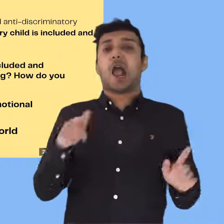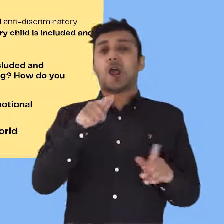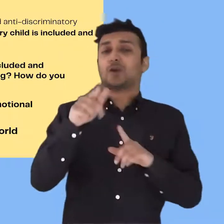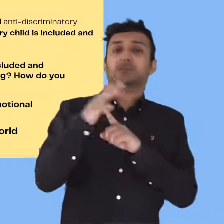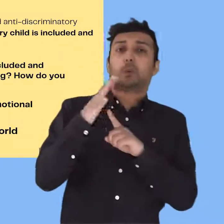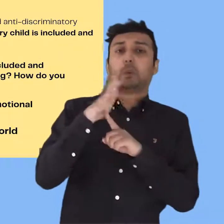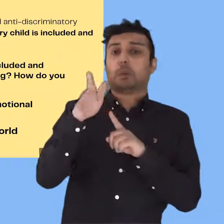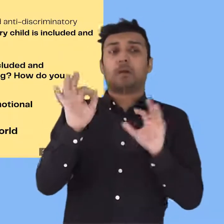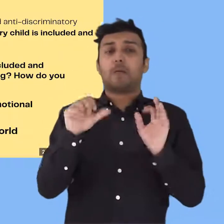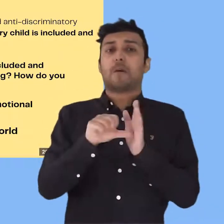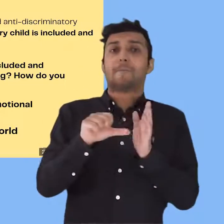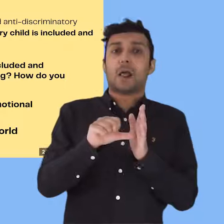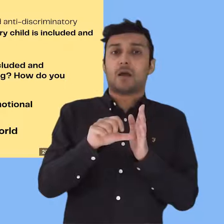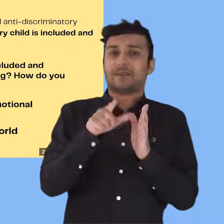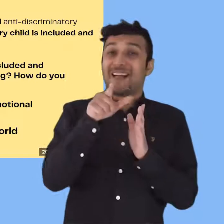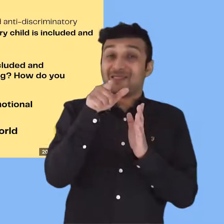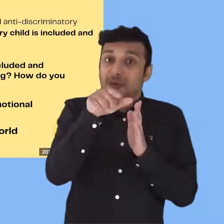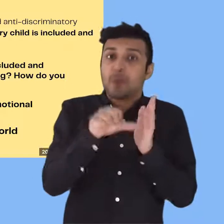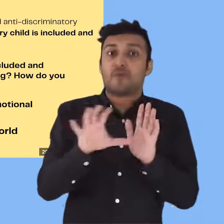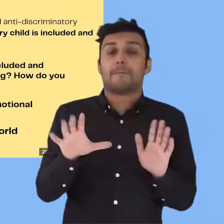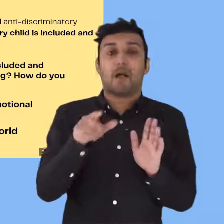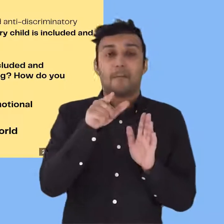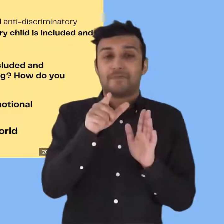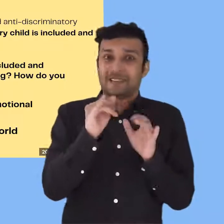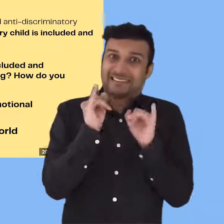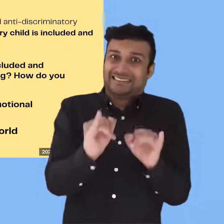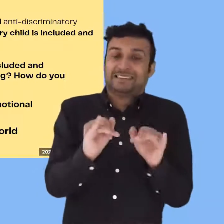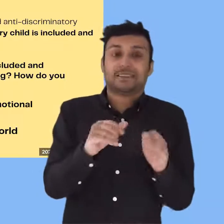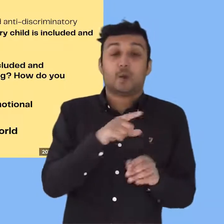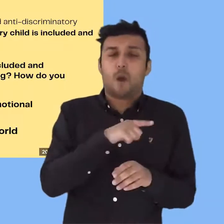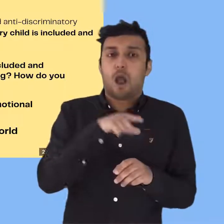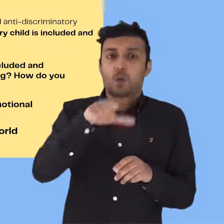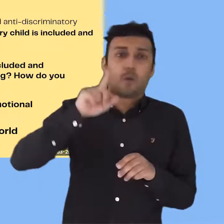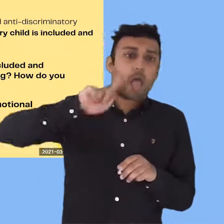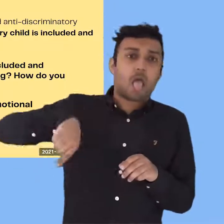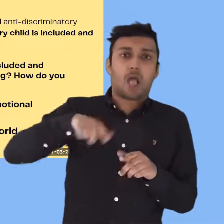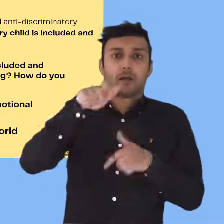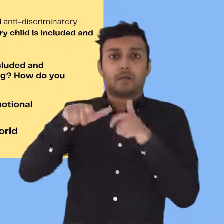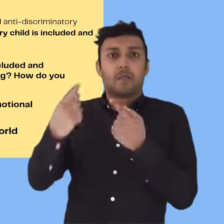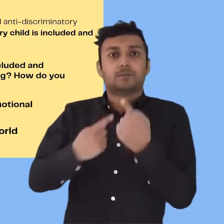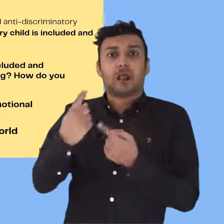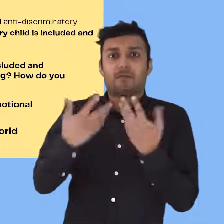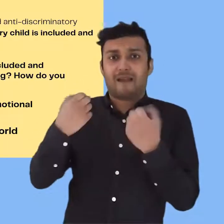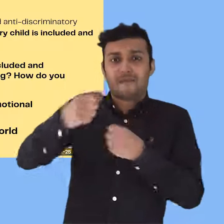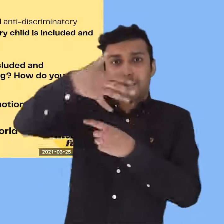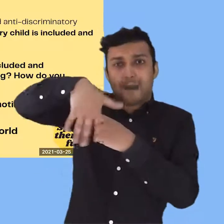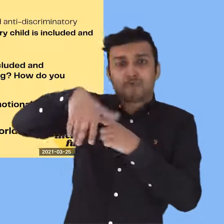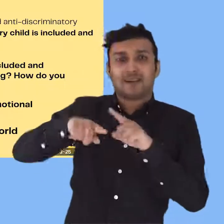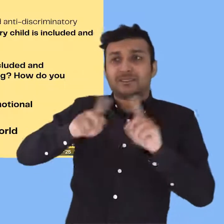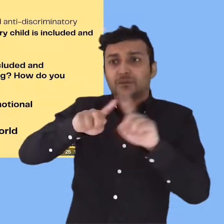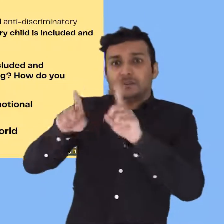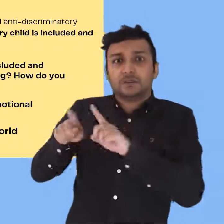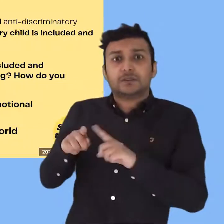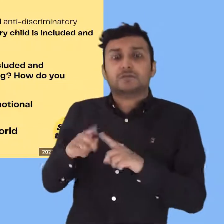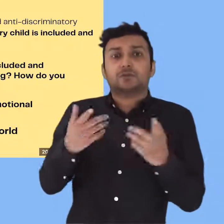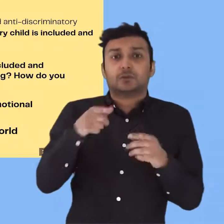issue, it's not, then we're actually not recognizing the backgrounds and heritages of our children and actually